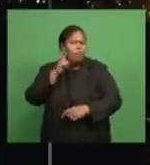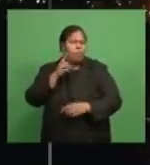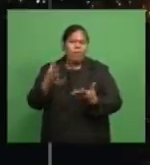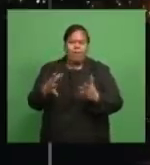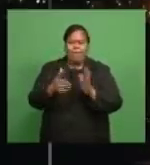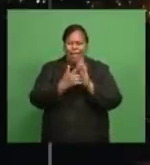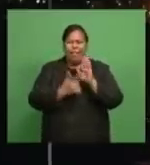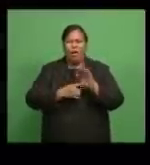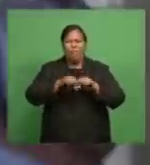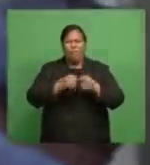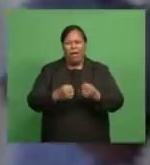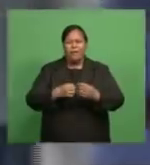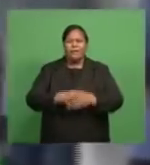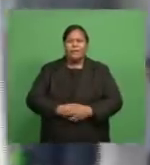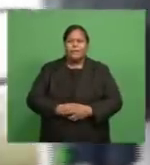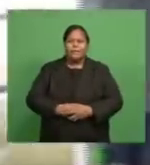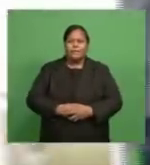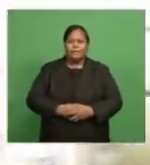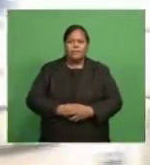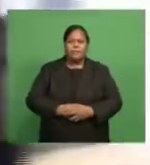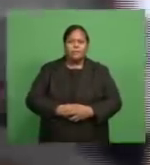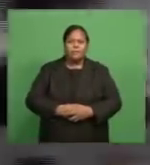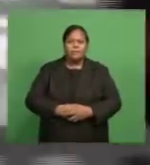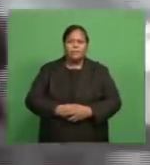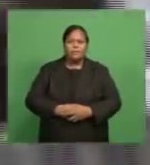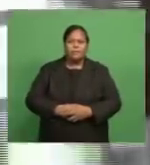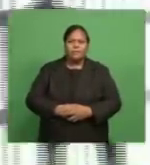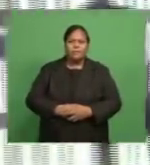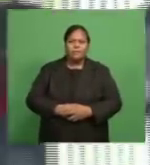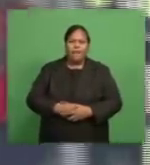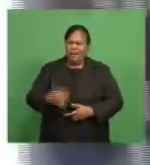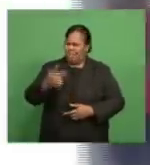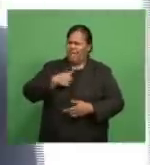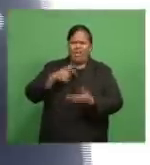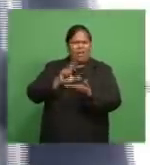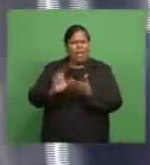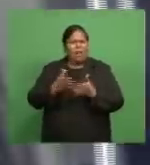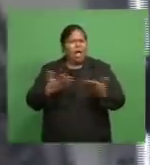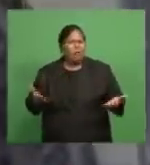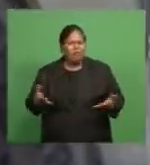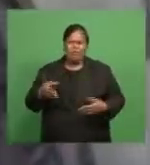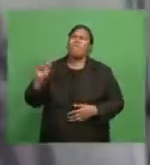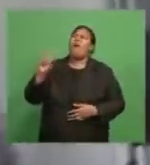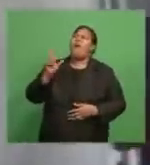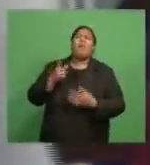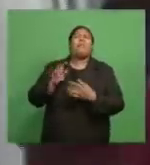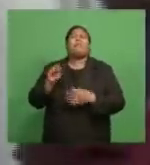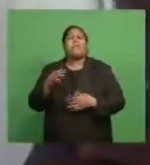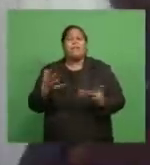with the details. What else you need? I'm cleared.